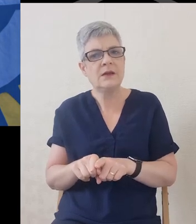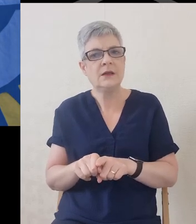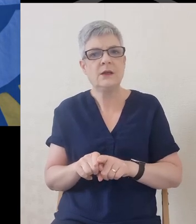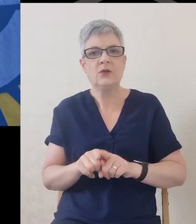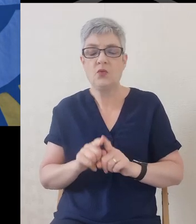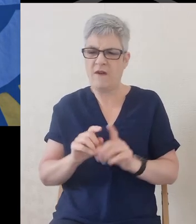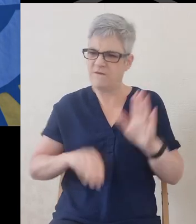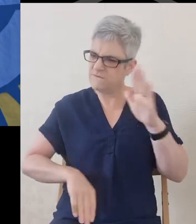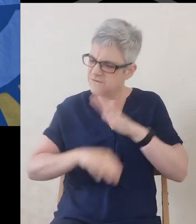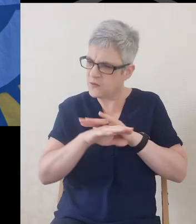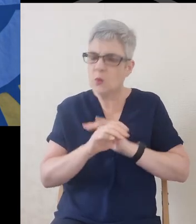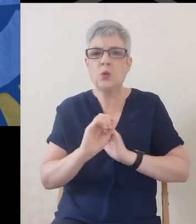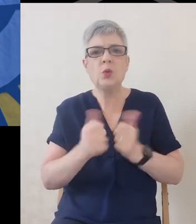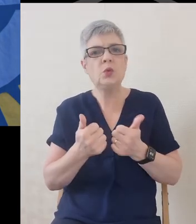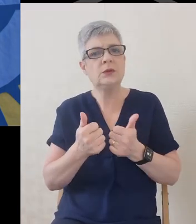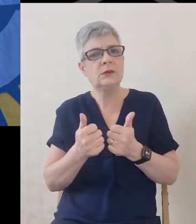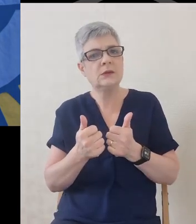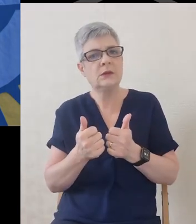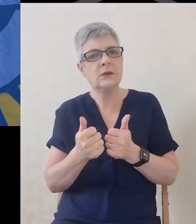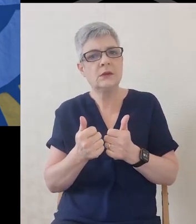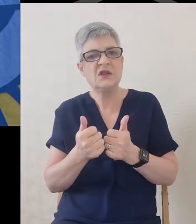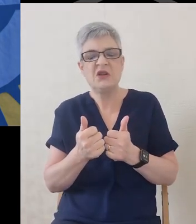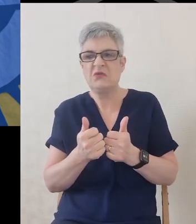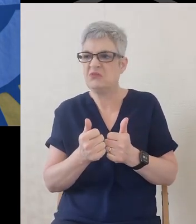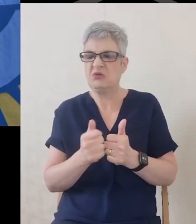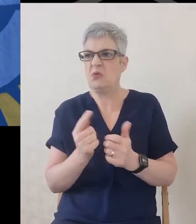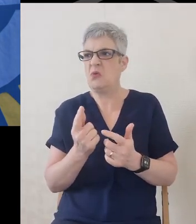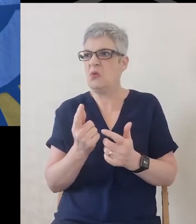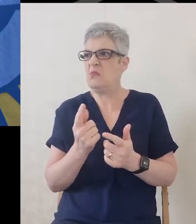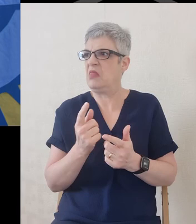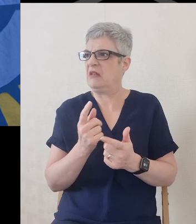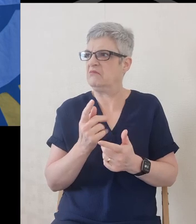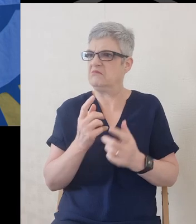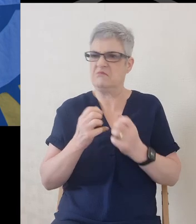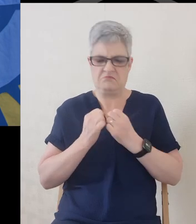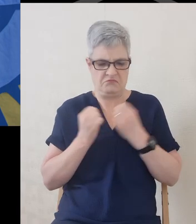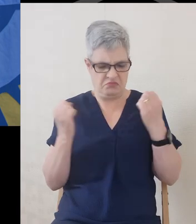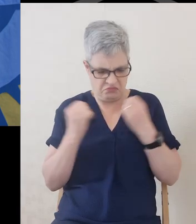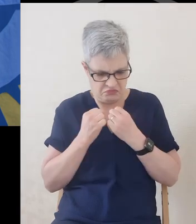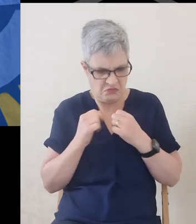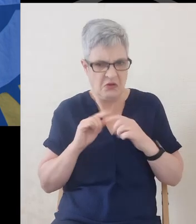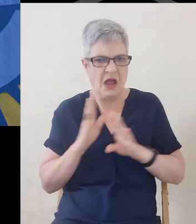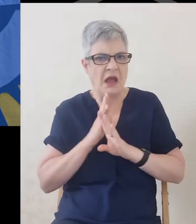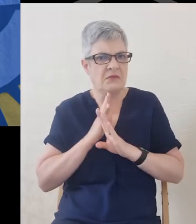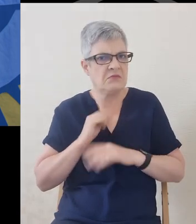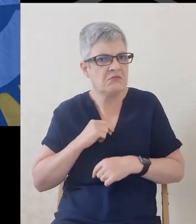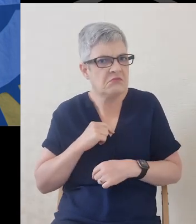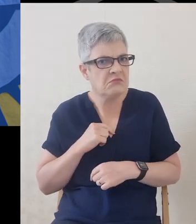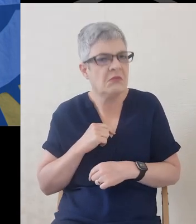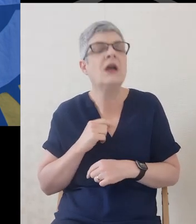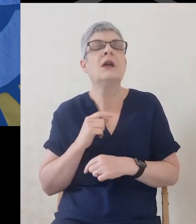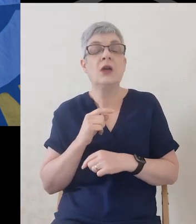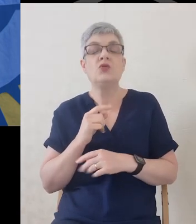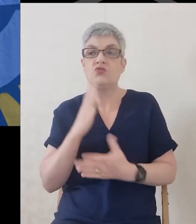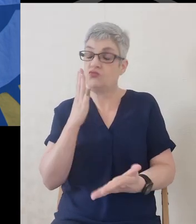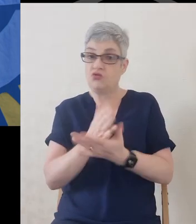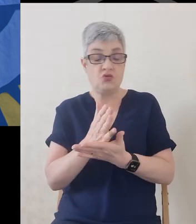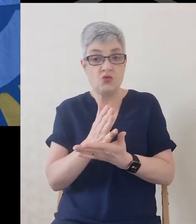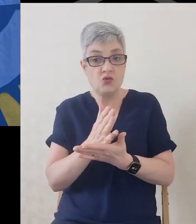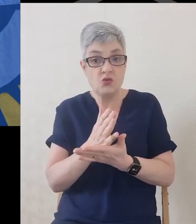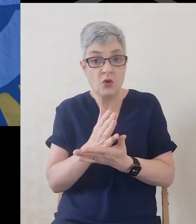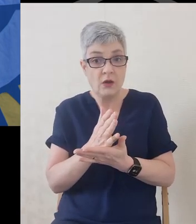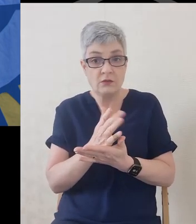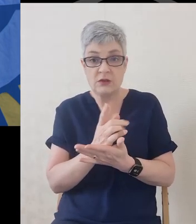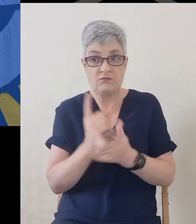You are all good. There is no ulterior motive. You are all true. There is no